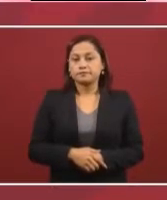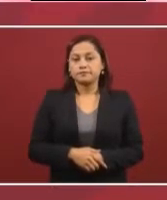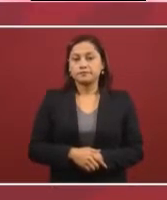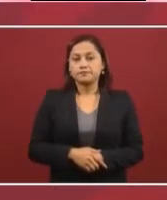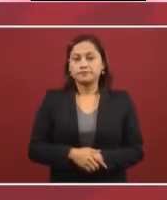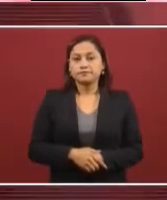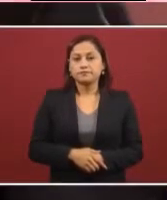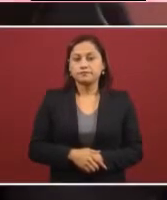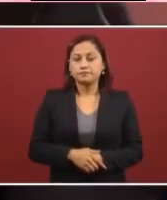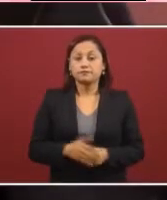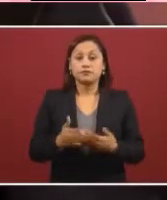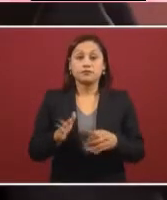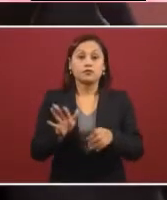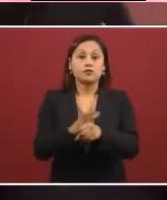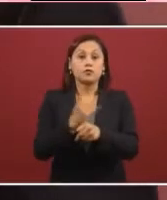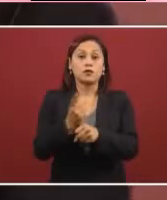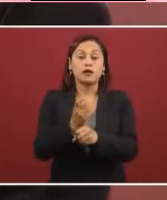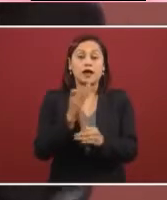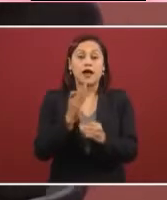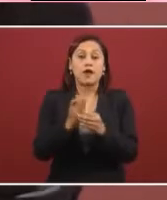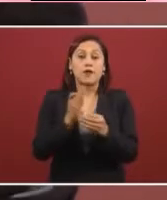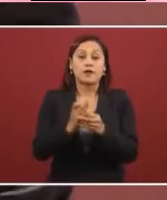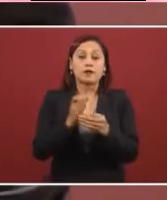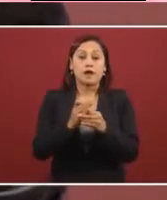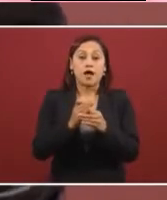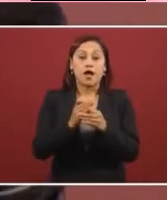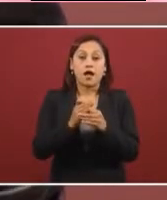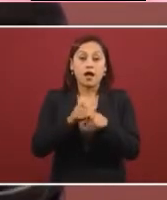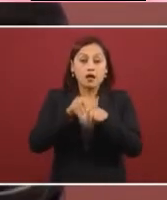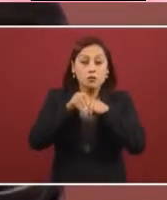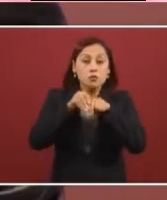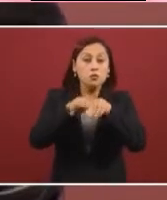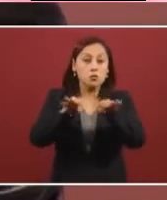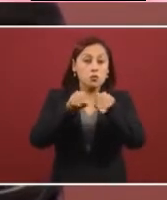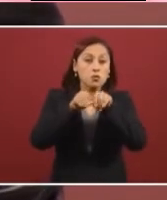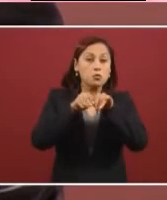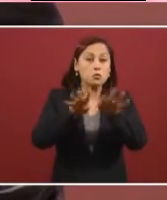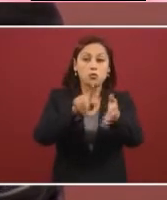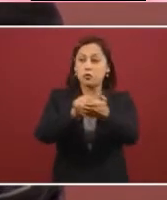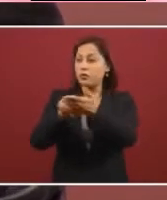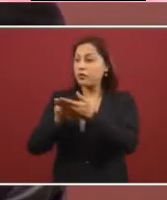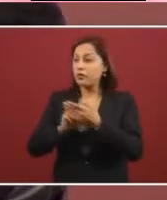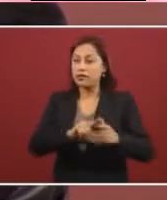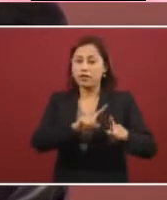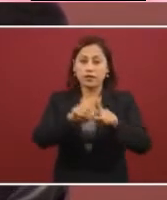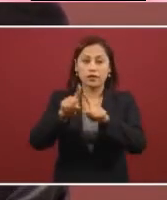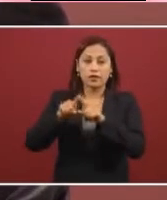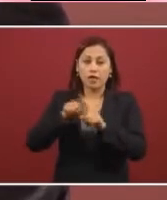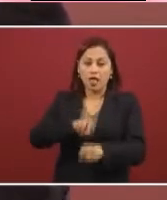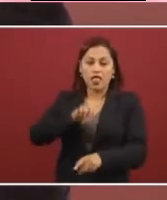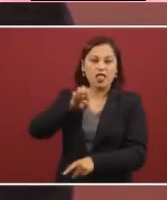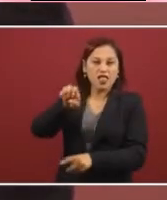can start, you know, clearing all these campaigns of lies